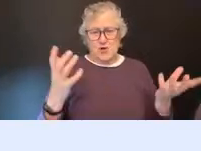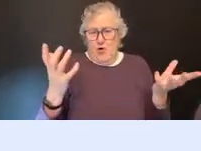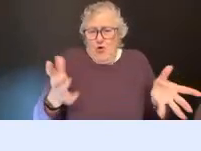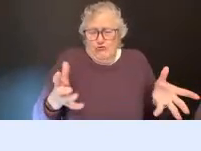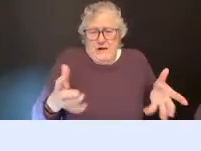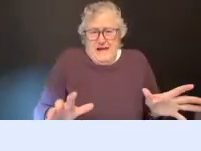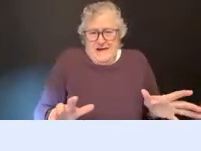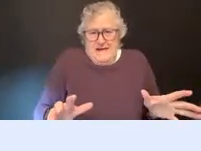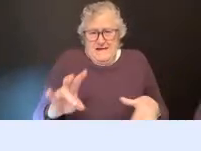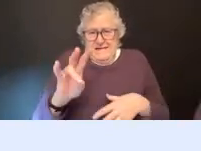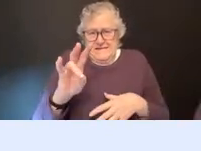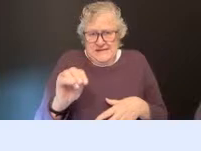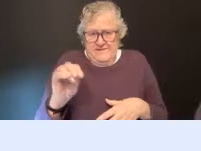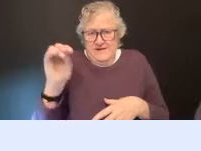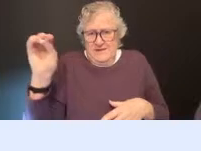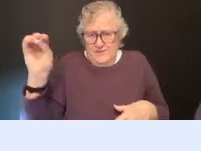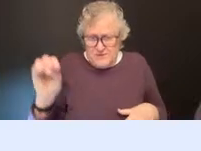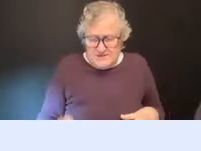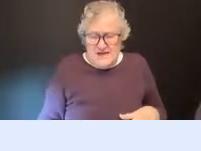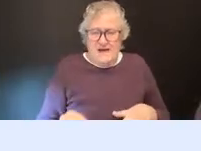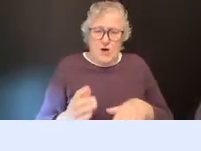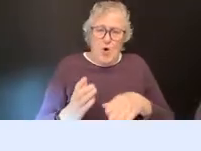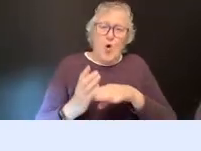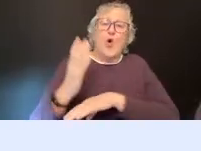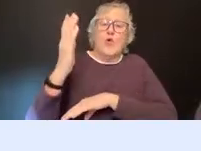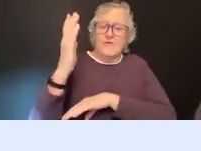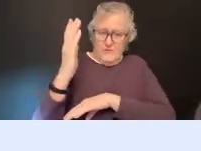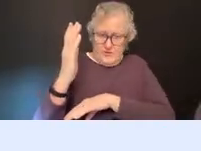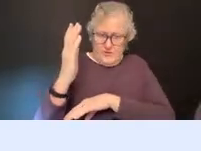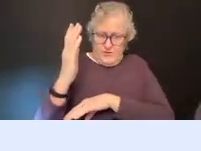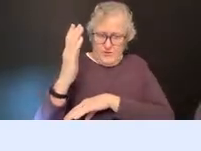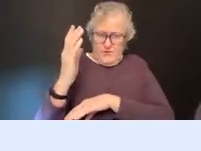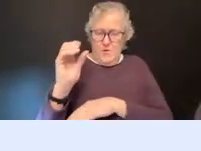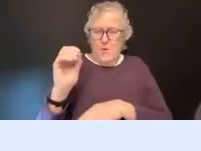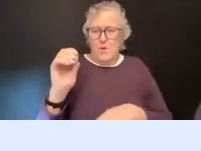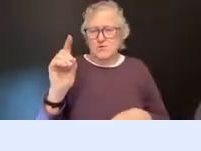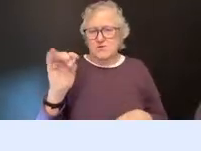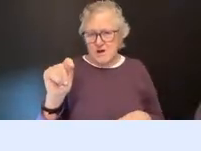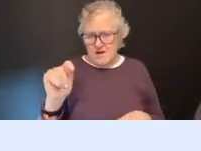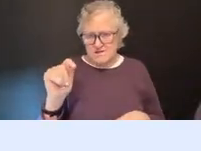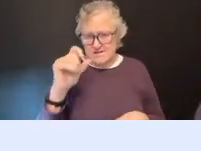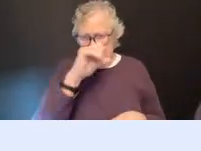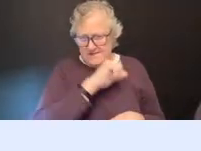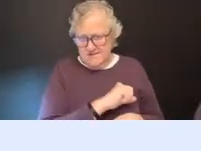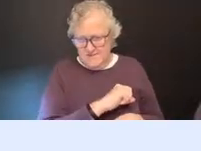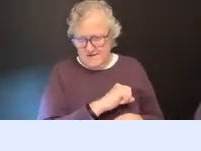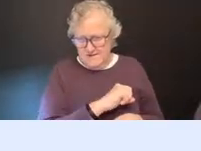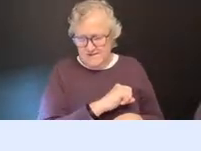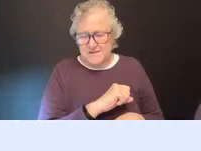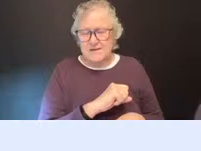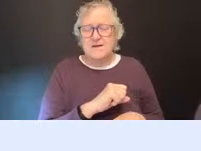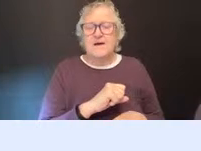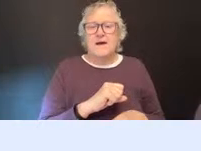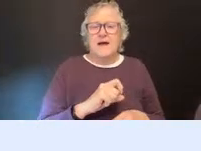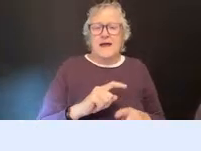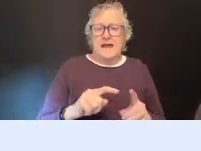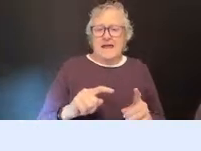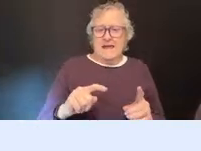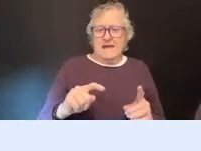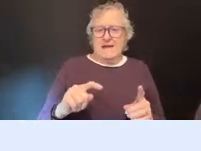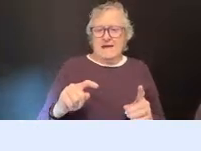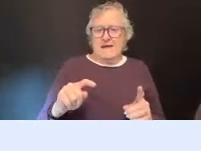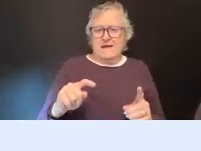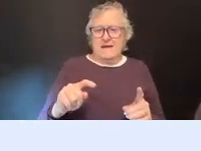ODOT's recently doubled its estimate of a new Hood Canal Bridge. The IBR's bridge design is much larger and has much greater cost